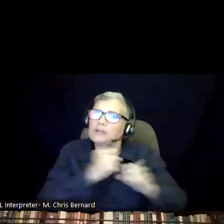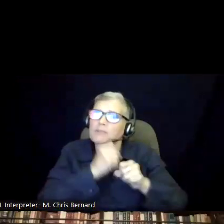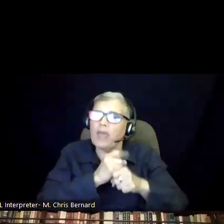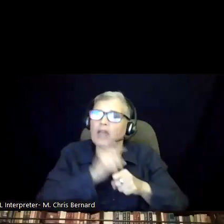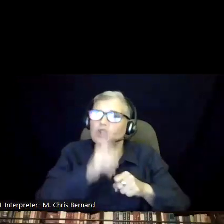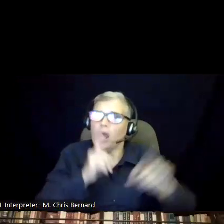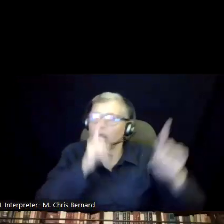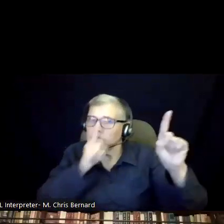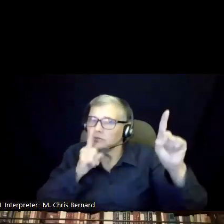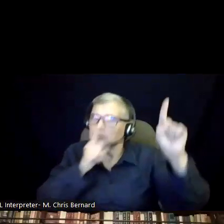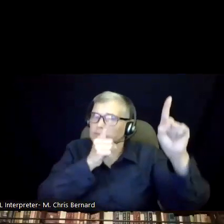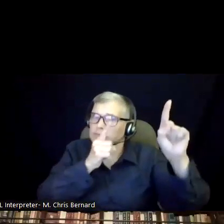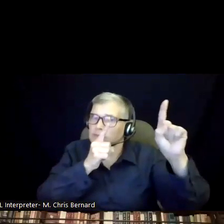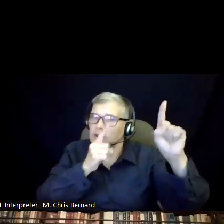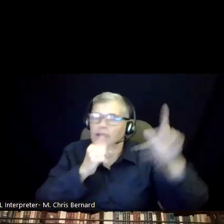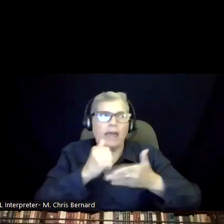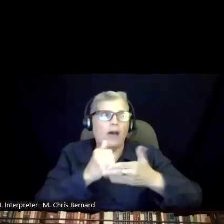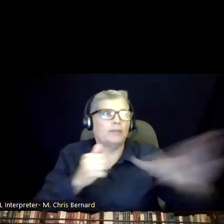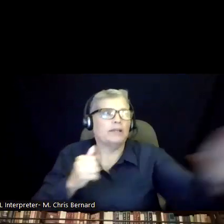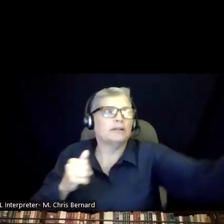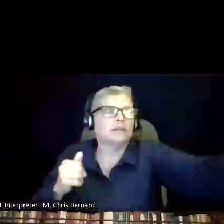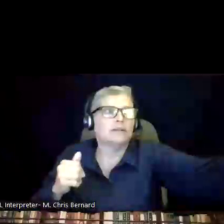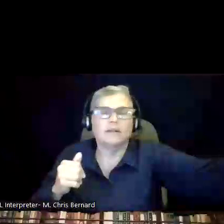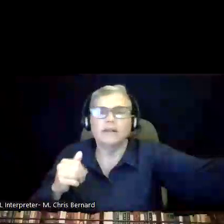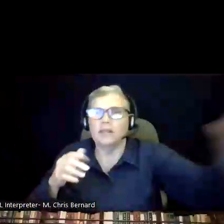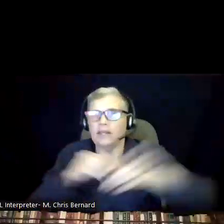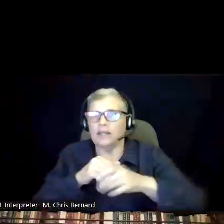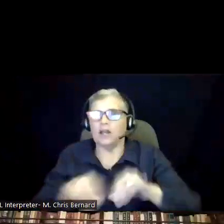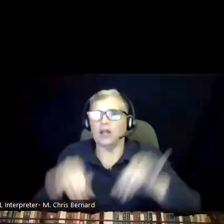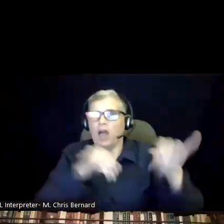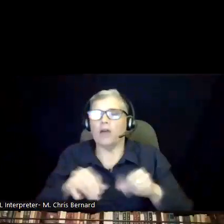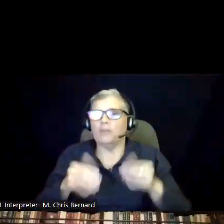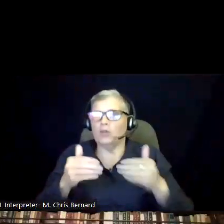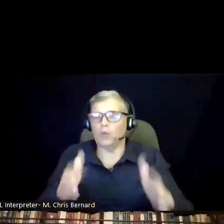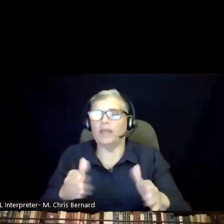mission is advancing us in a collective and common way.